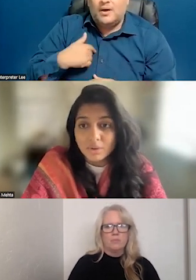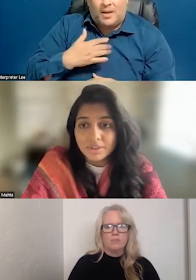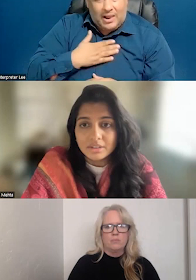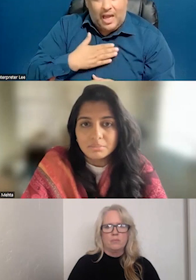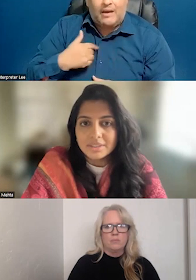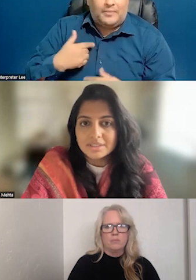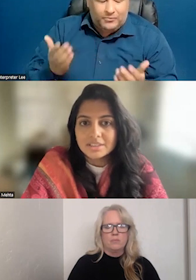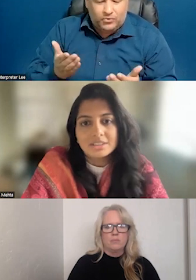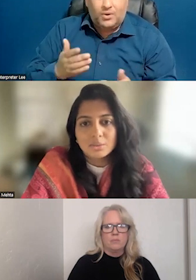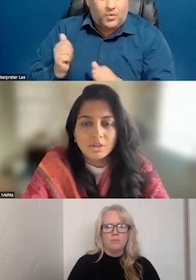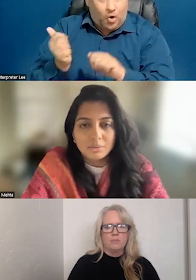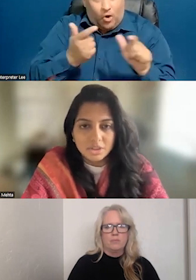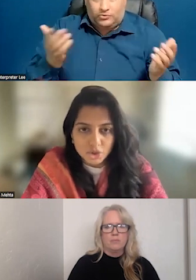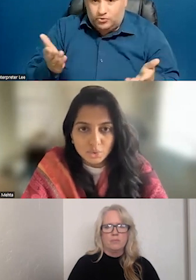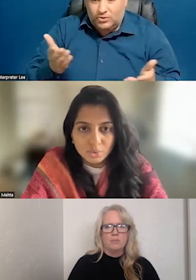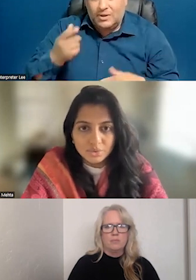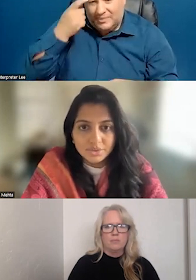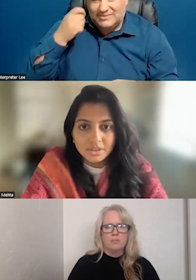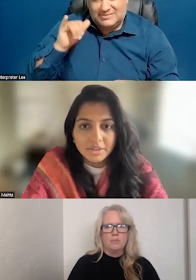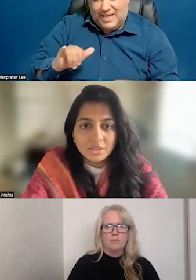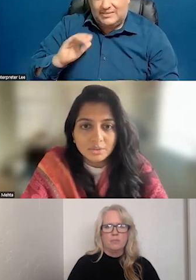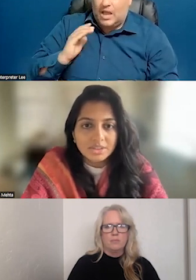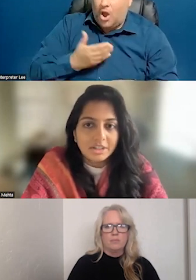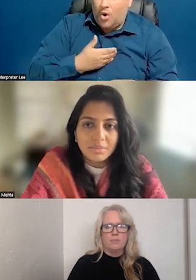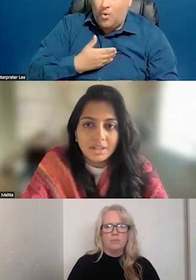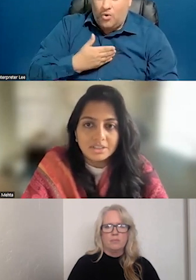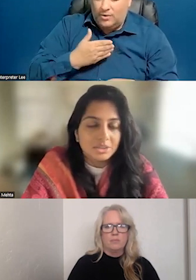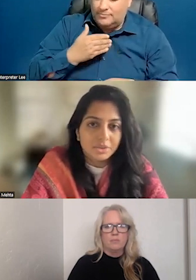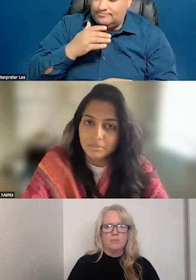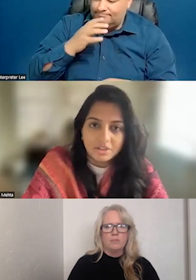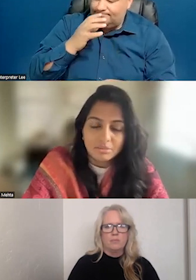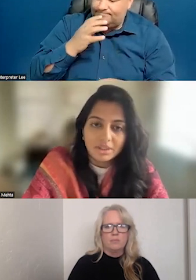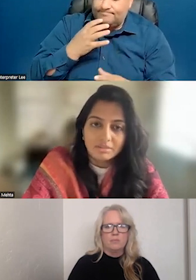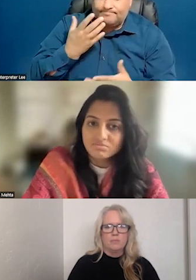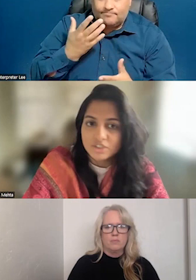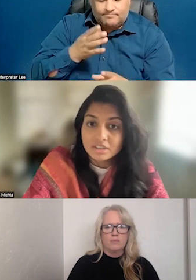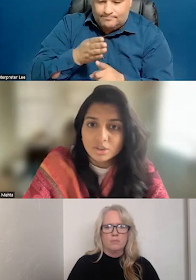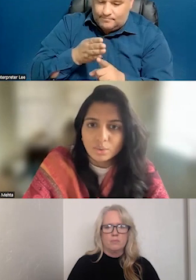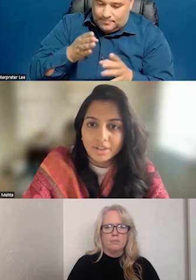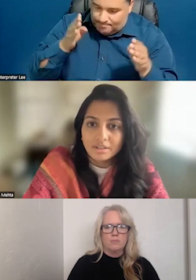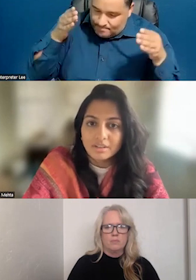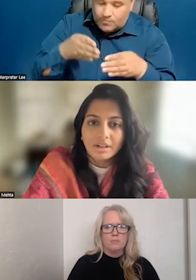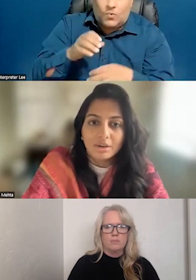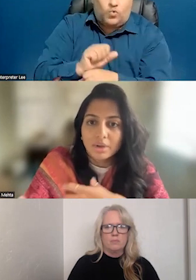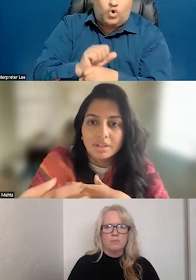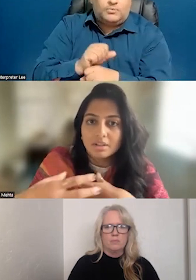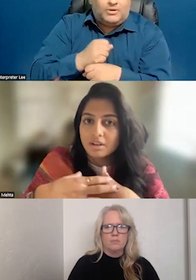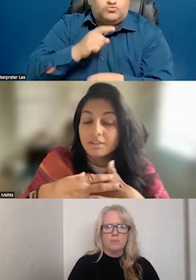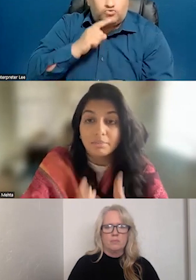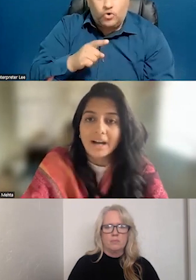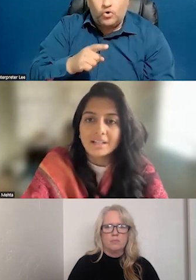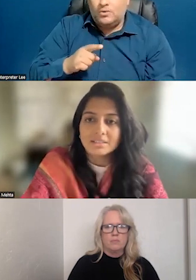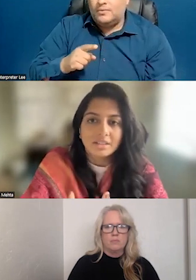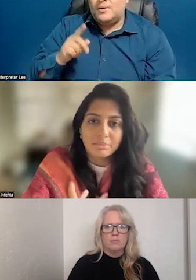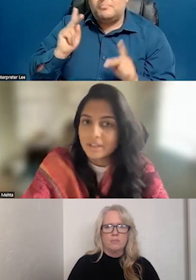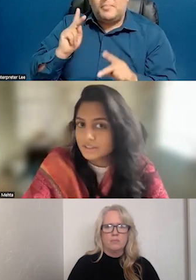that we're all here, because this is the work that we do, to make stories like mine just what they're meant to be, just a story, a relic of